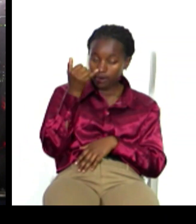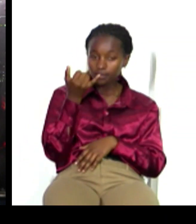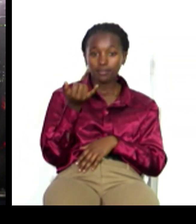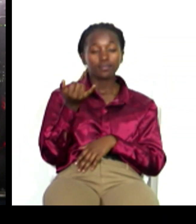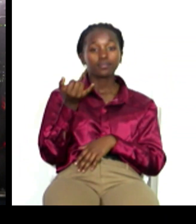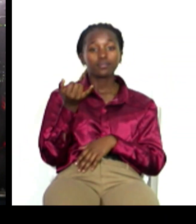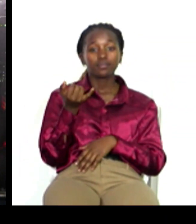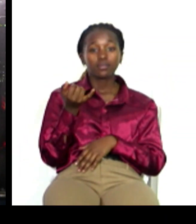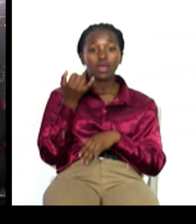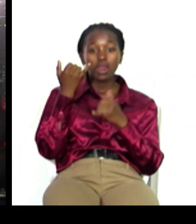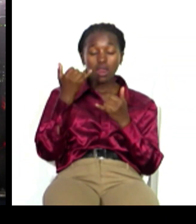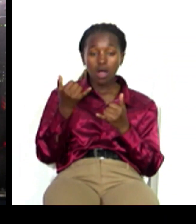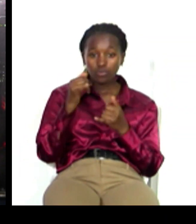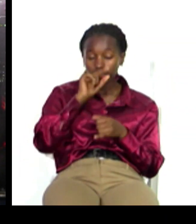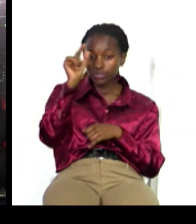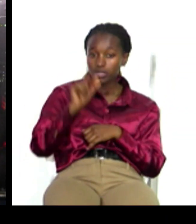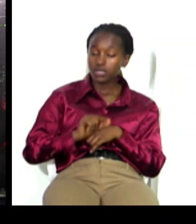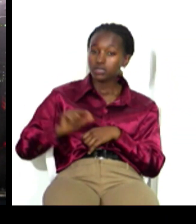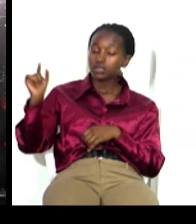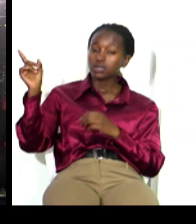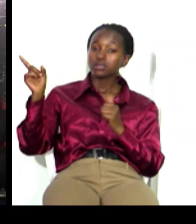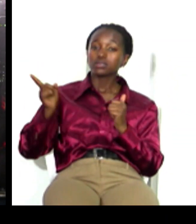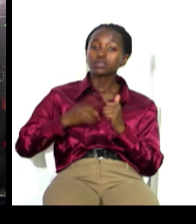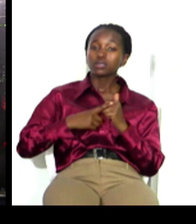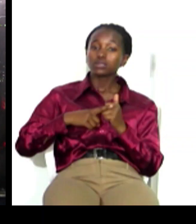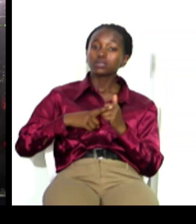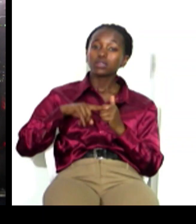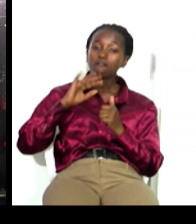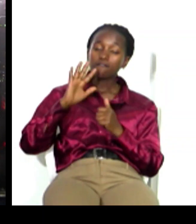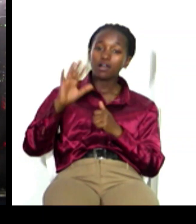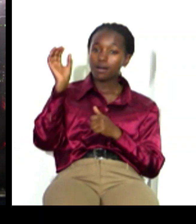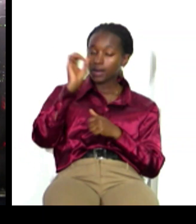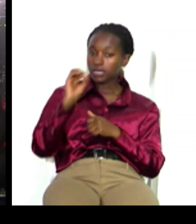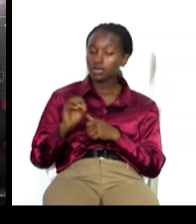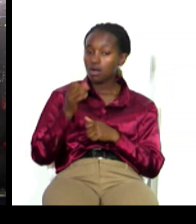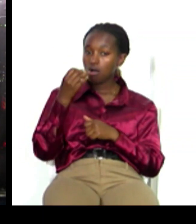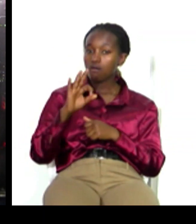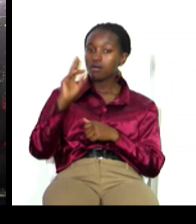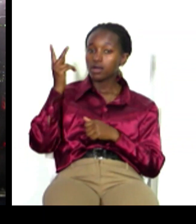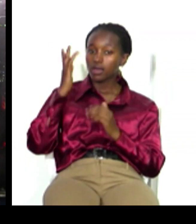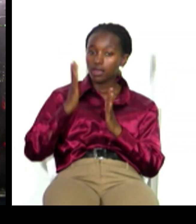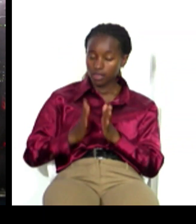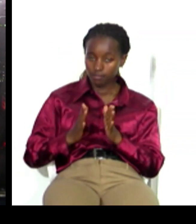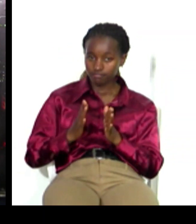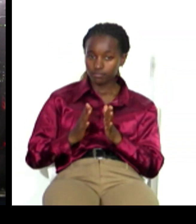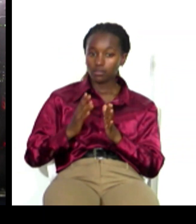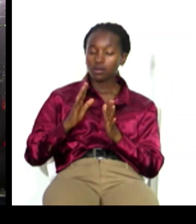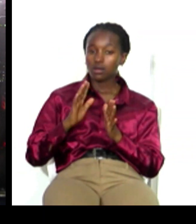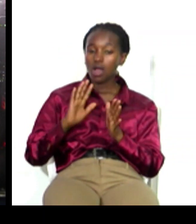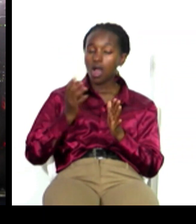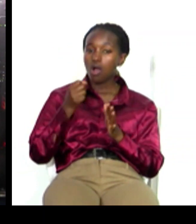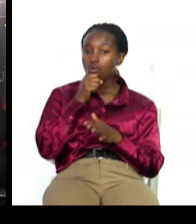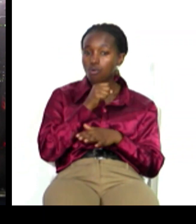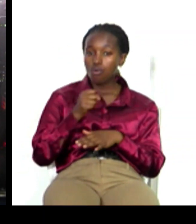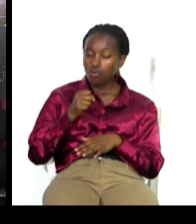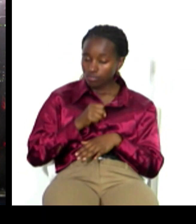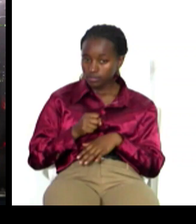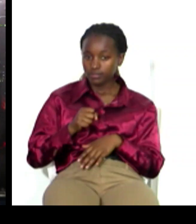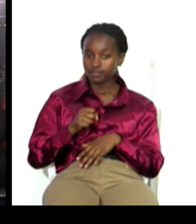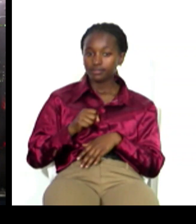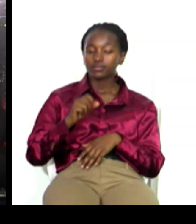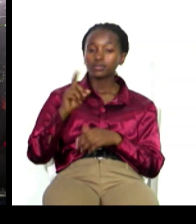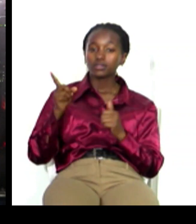Z percentage is 65% in Kenya. Right now as you are talking. Not Gen Z youths. Okay. Youths are